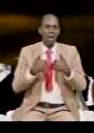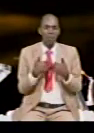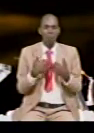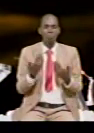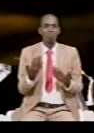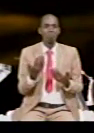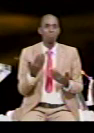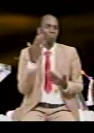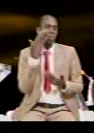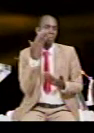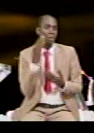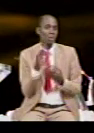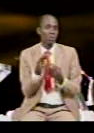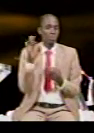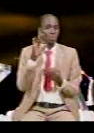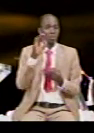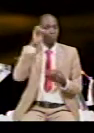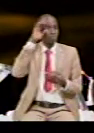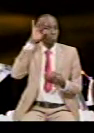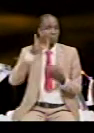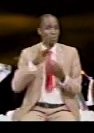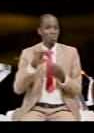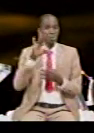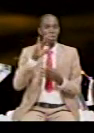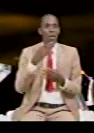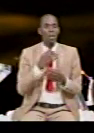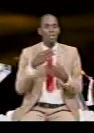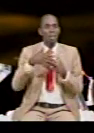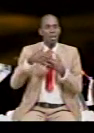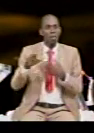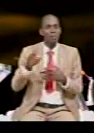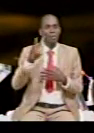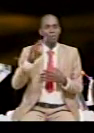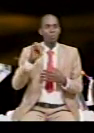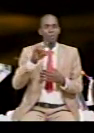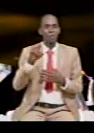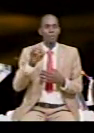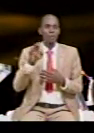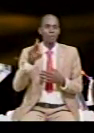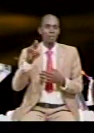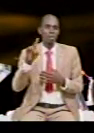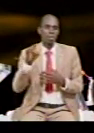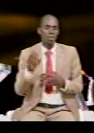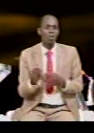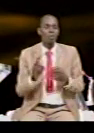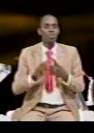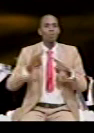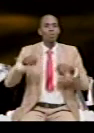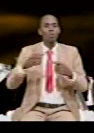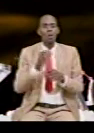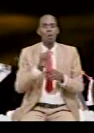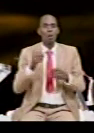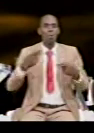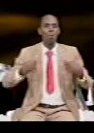spirits, and after wizards, to go a whoring after them, I will